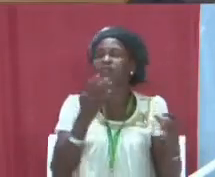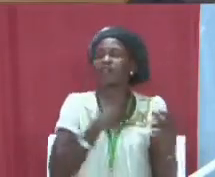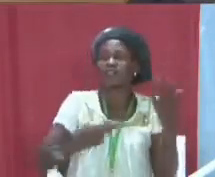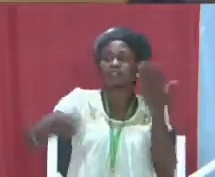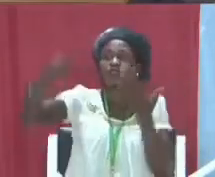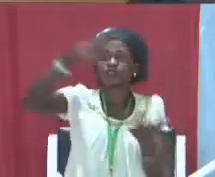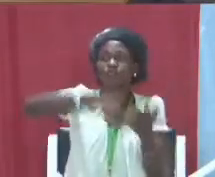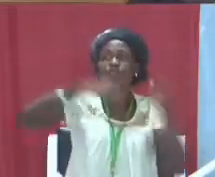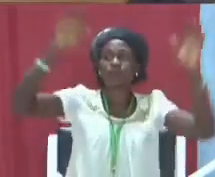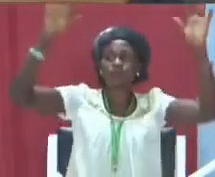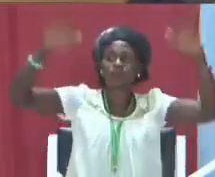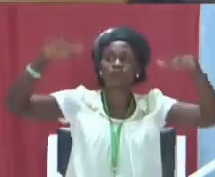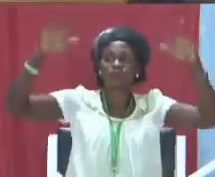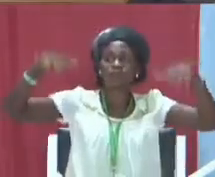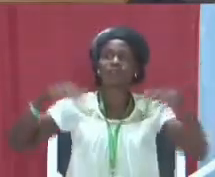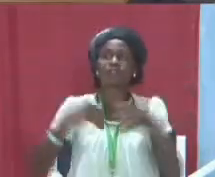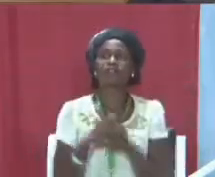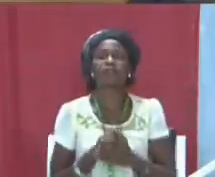restored rain.